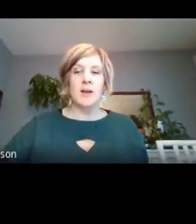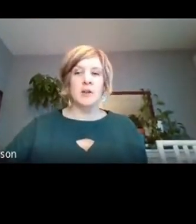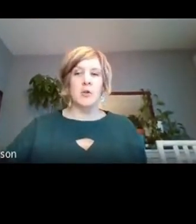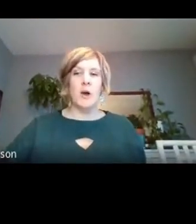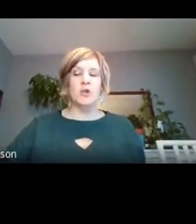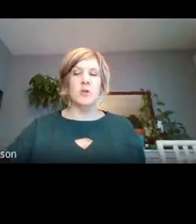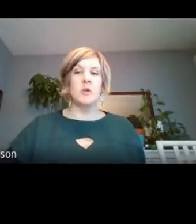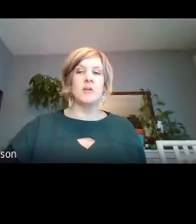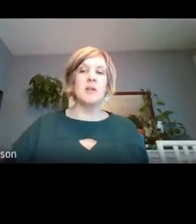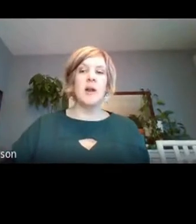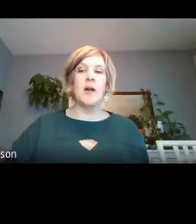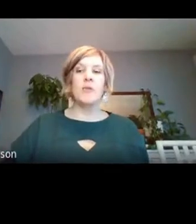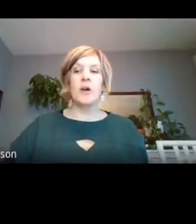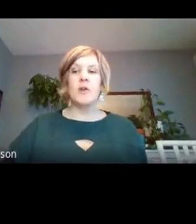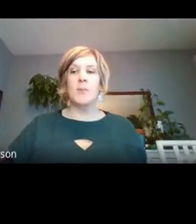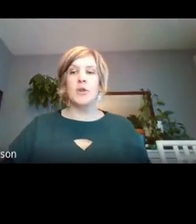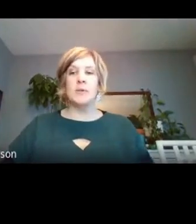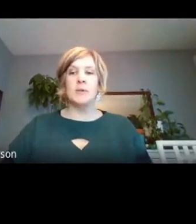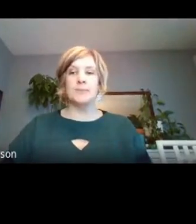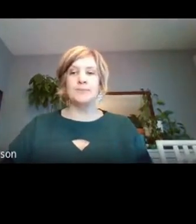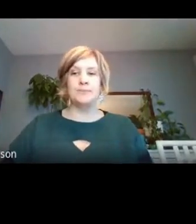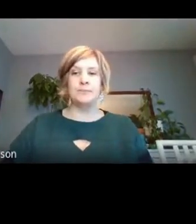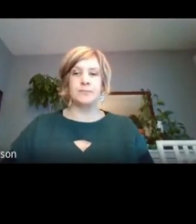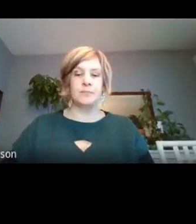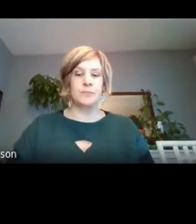and ask a new question so you can see that i have various options